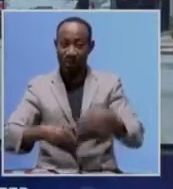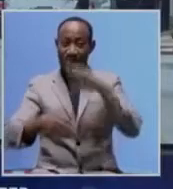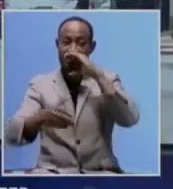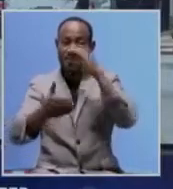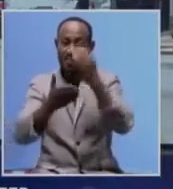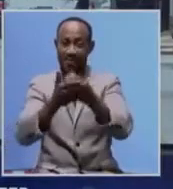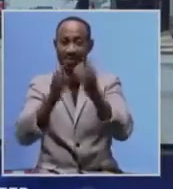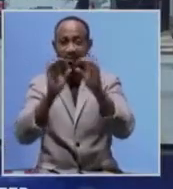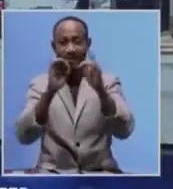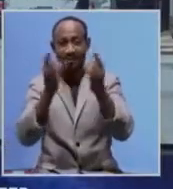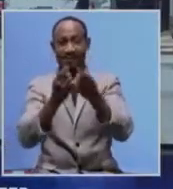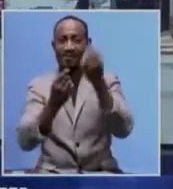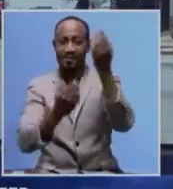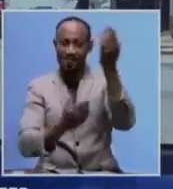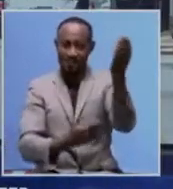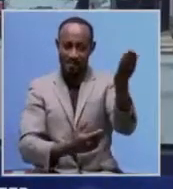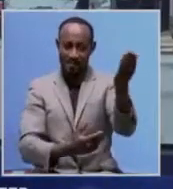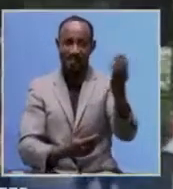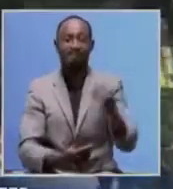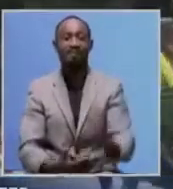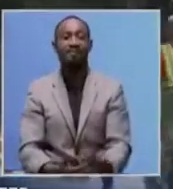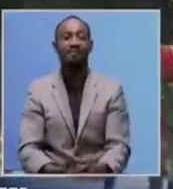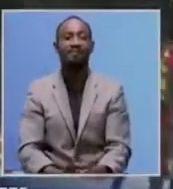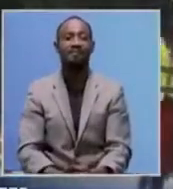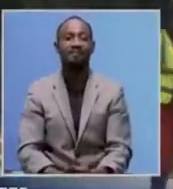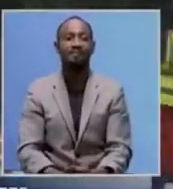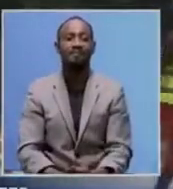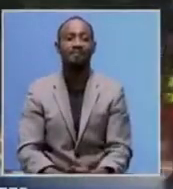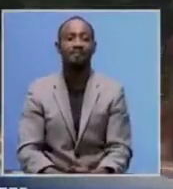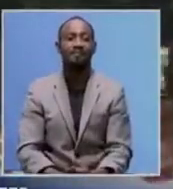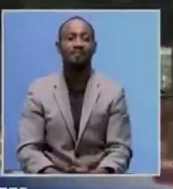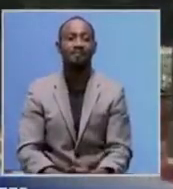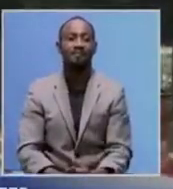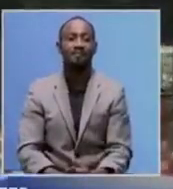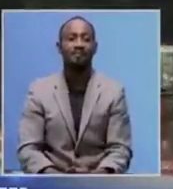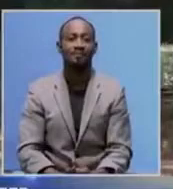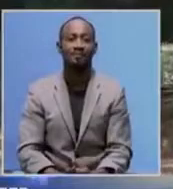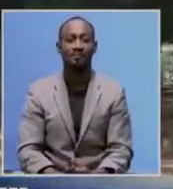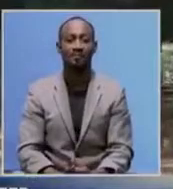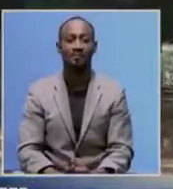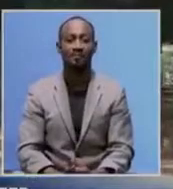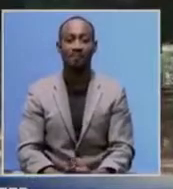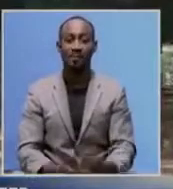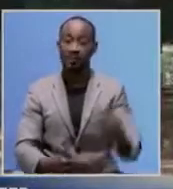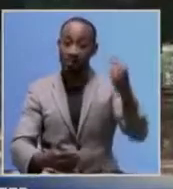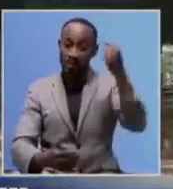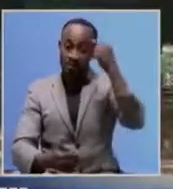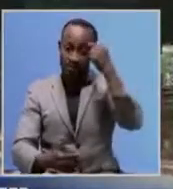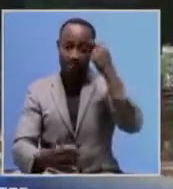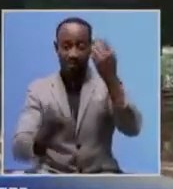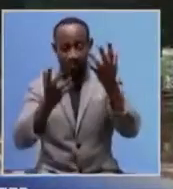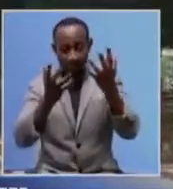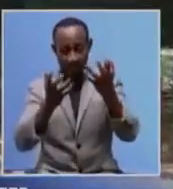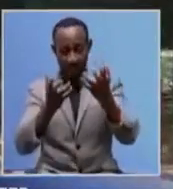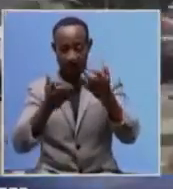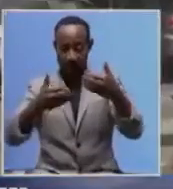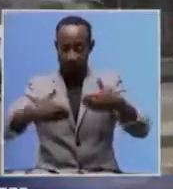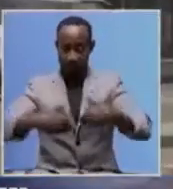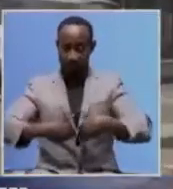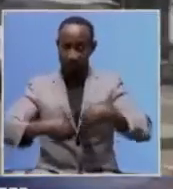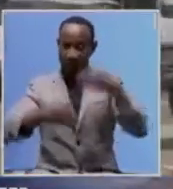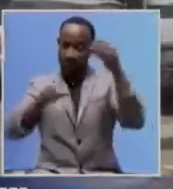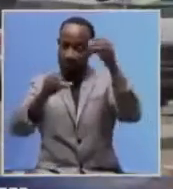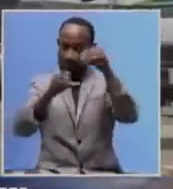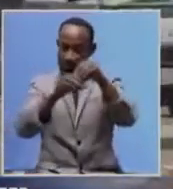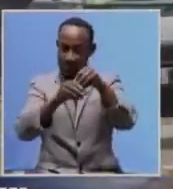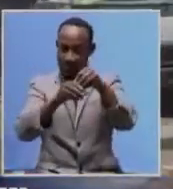District. Sharon Kunda reports. As the government seeks youth participation in national development, it